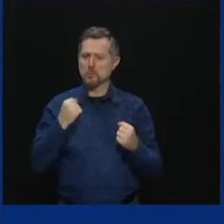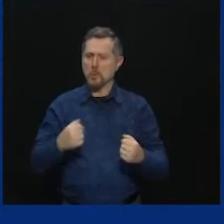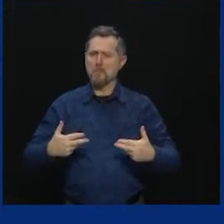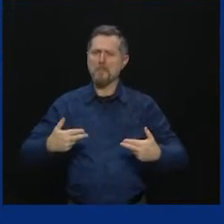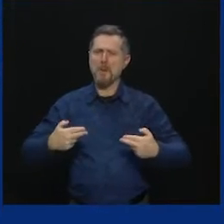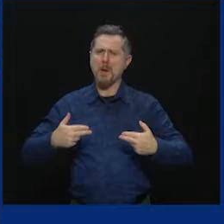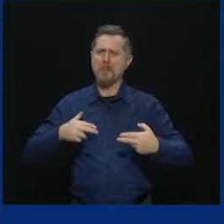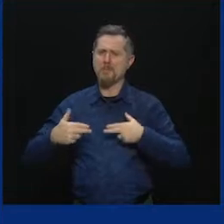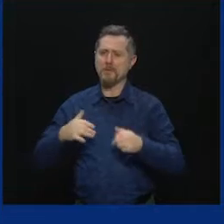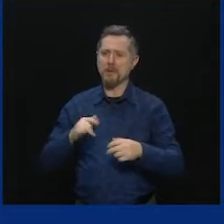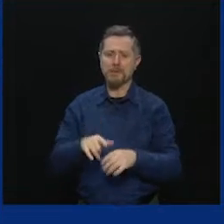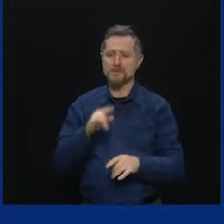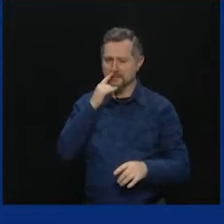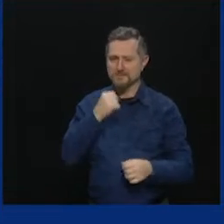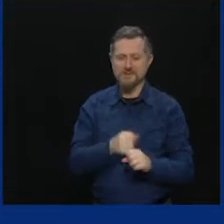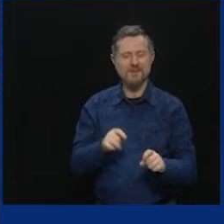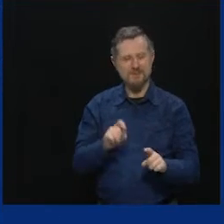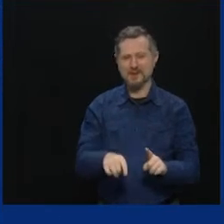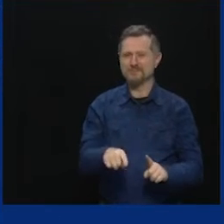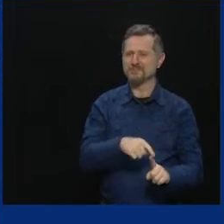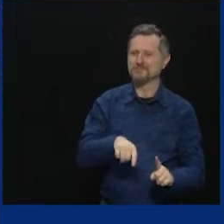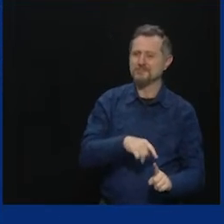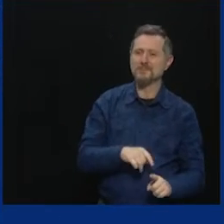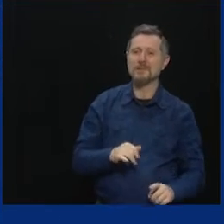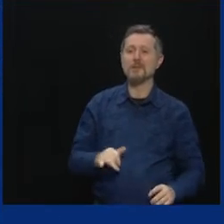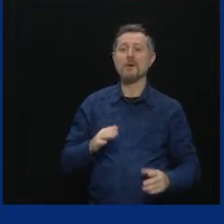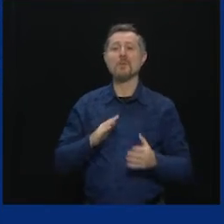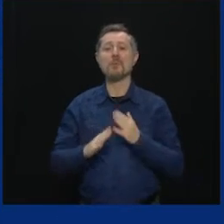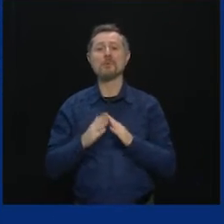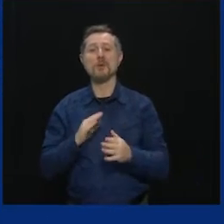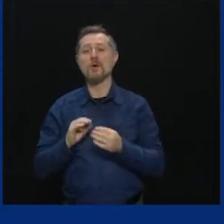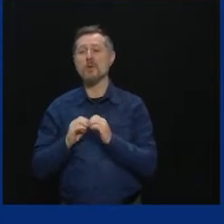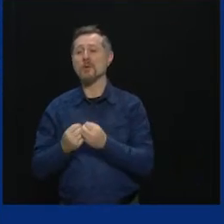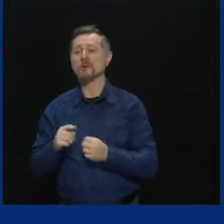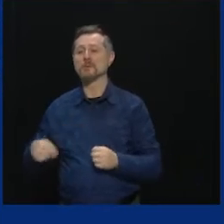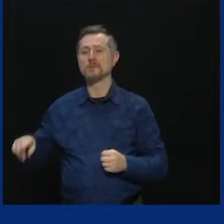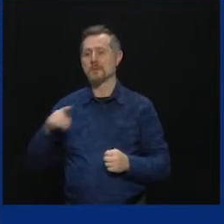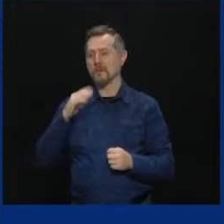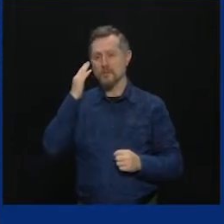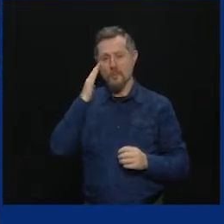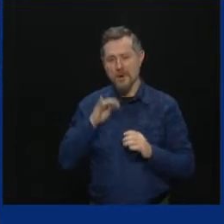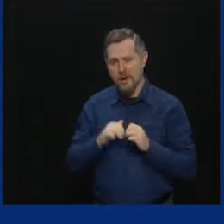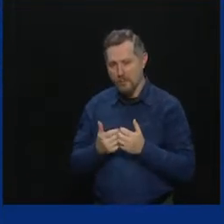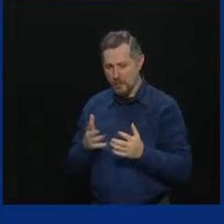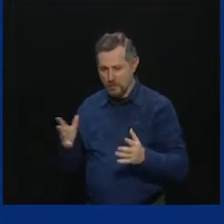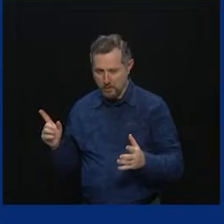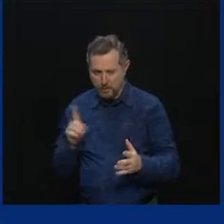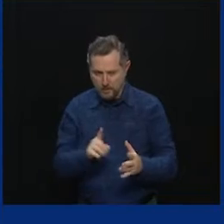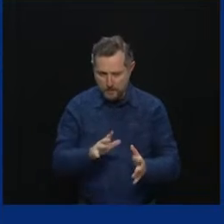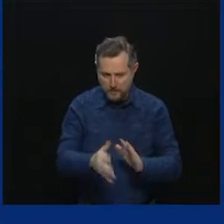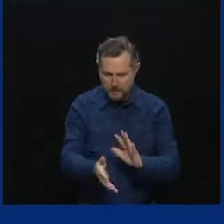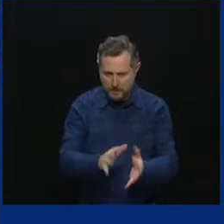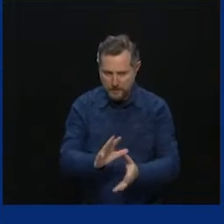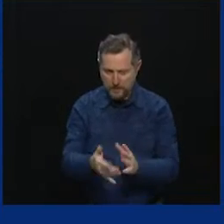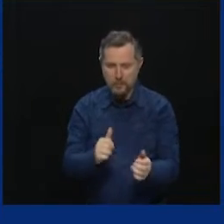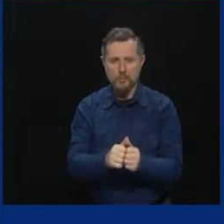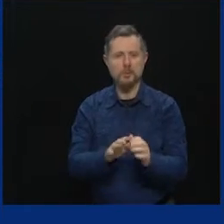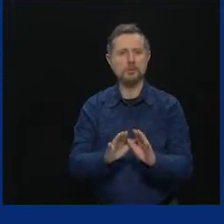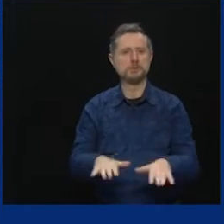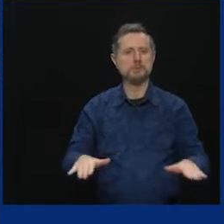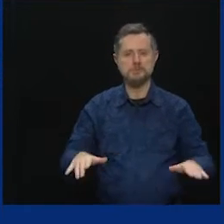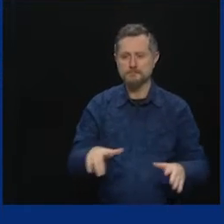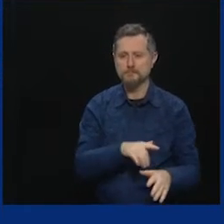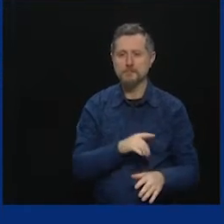out. And it's the community organizations that know how to do this. And it's the clergy. And it's the people that they see in their